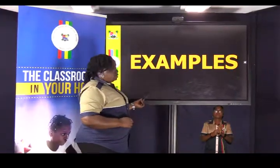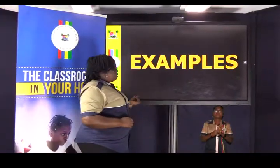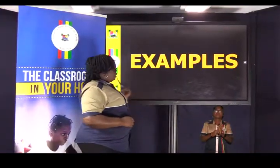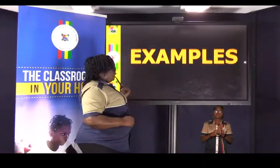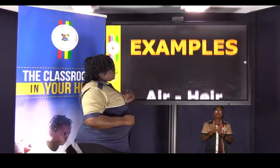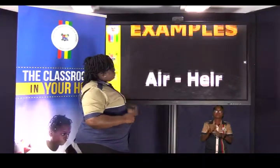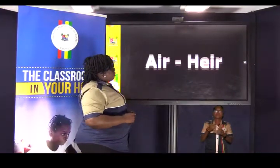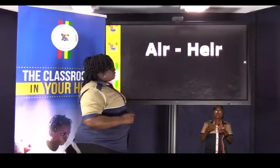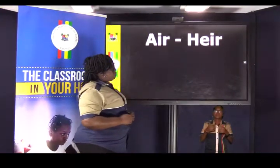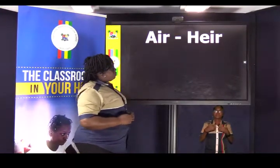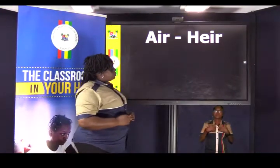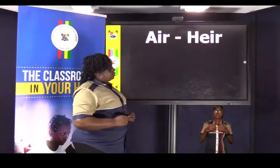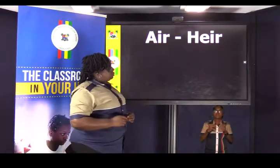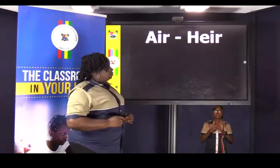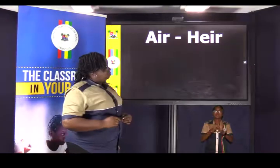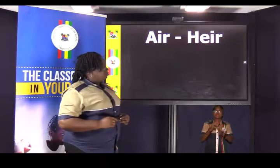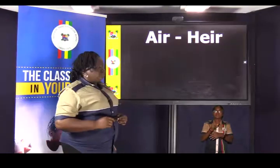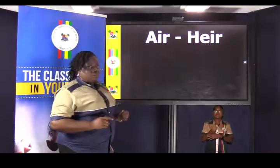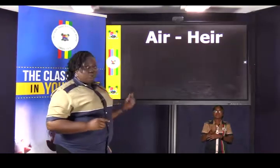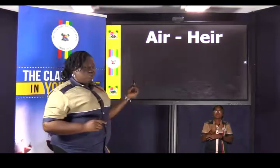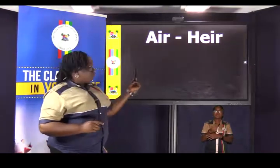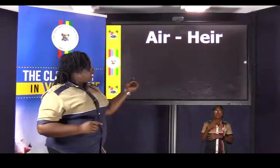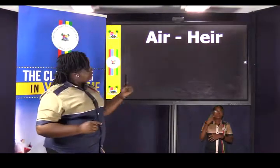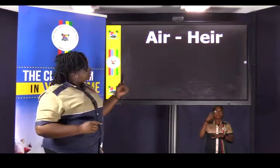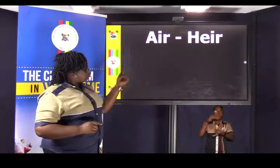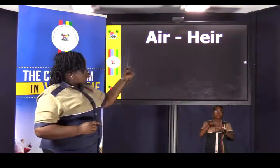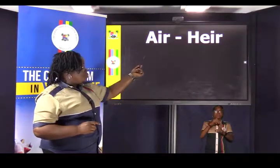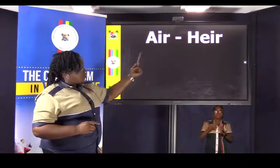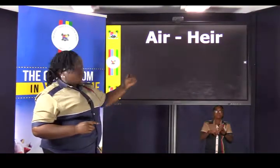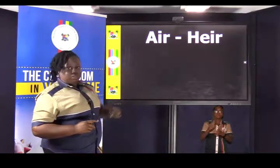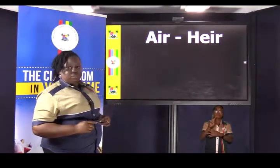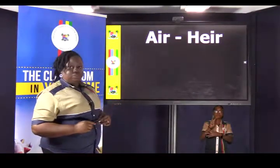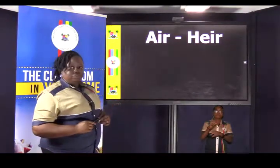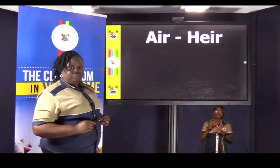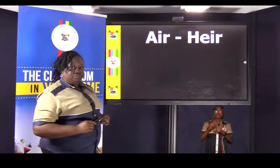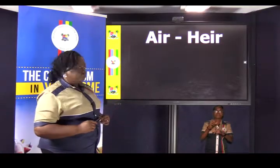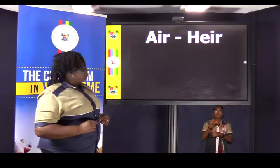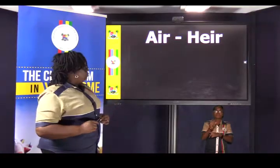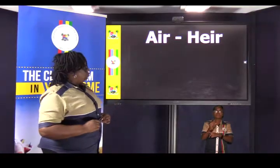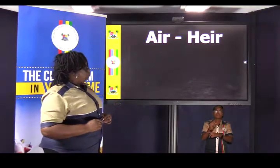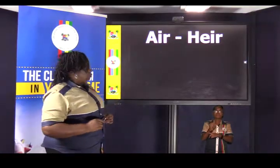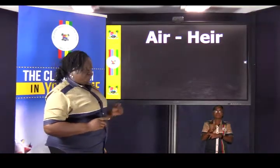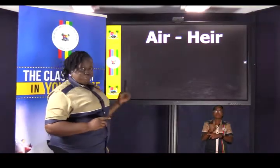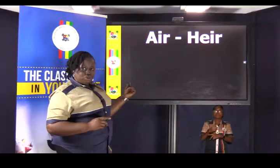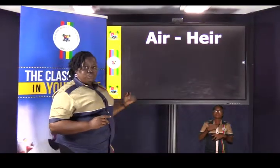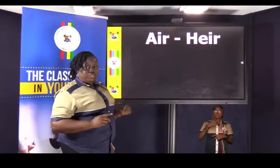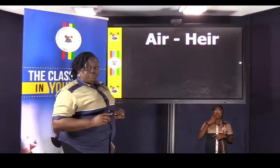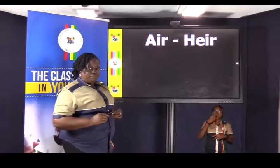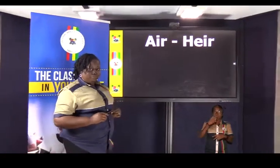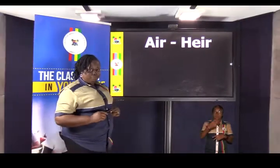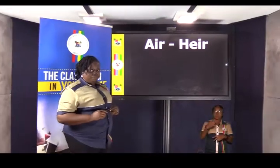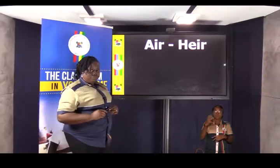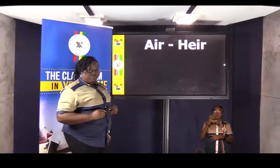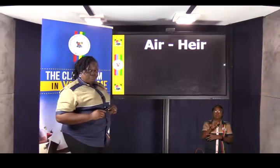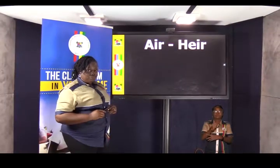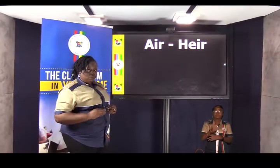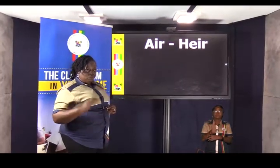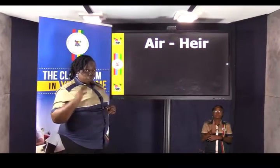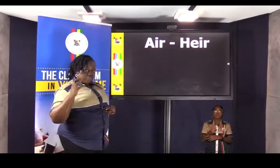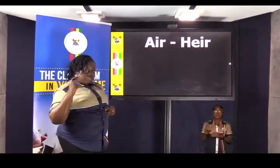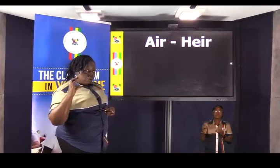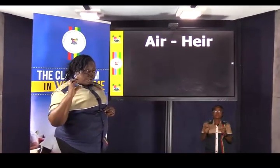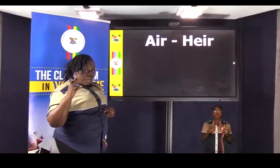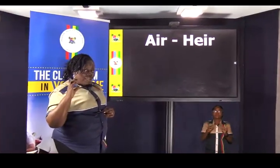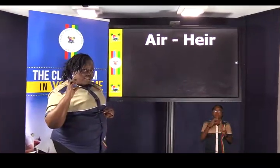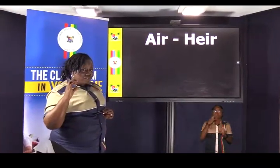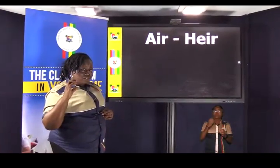Let's have examples. Look at these 2 words. Pronounce them.